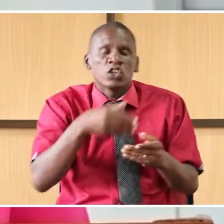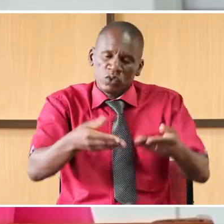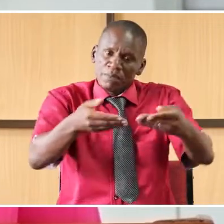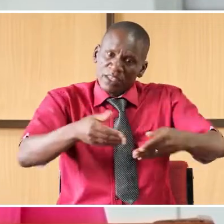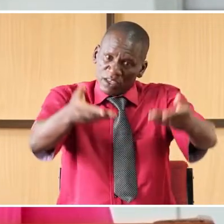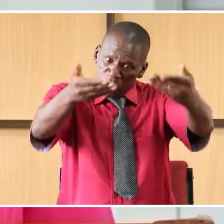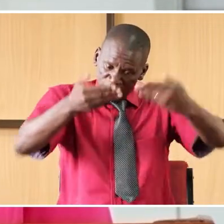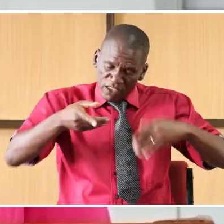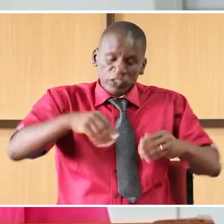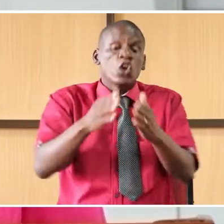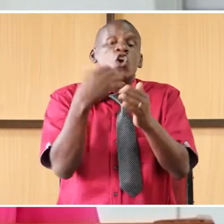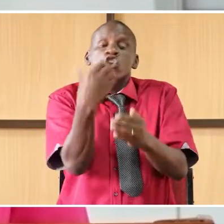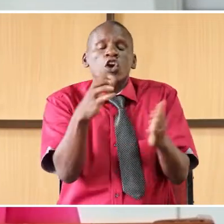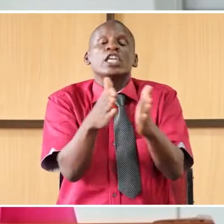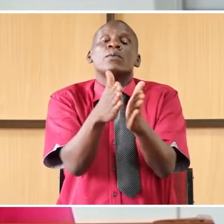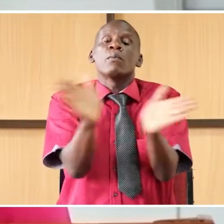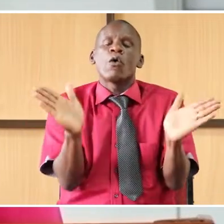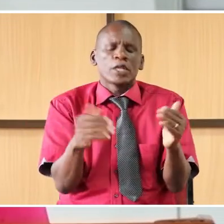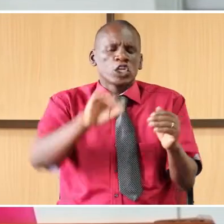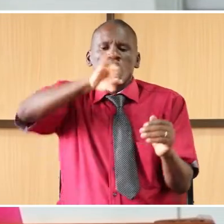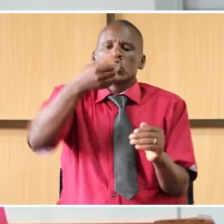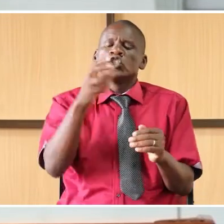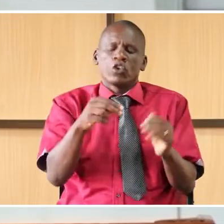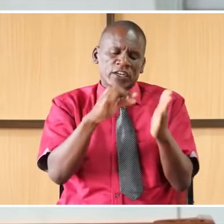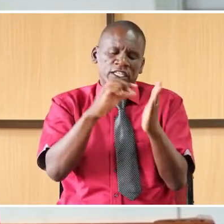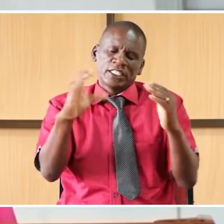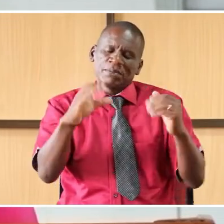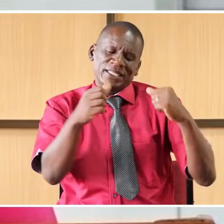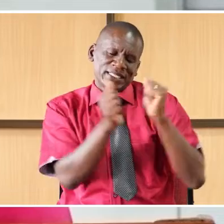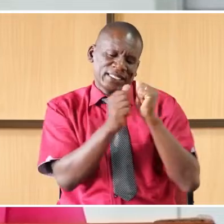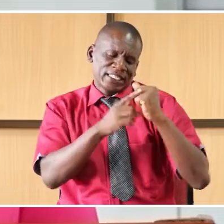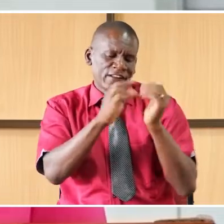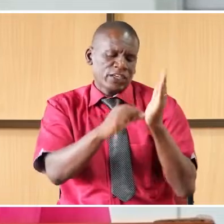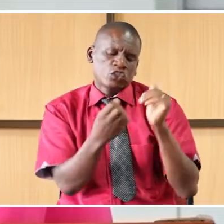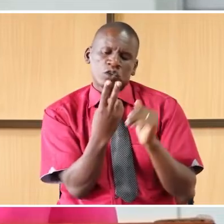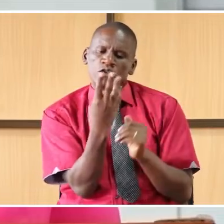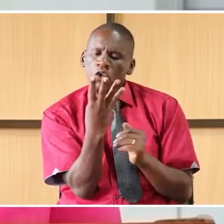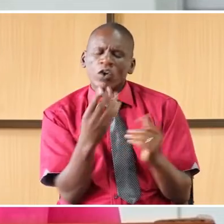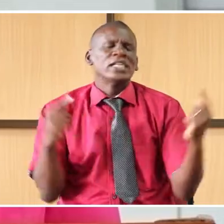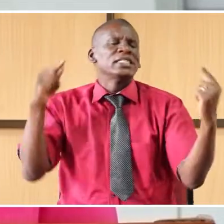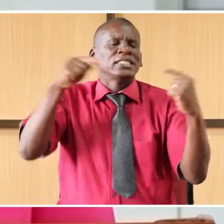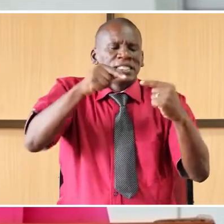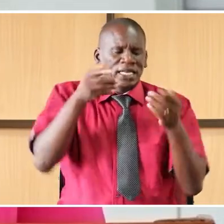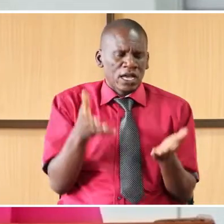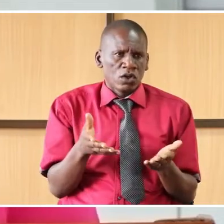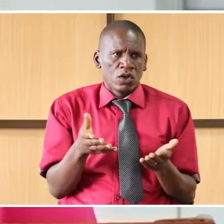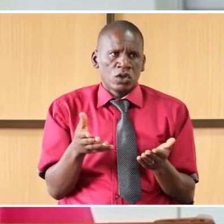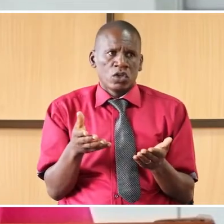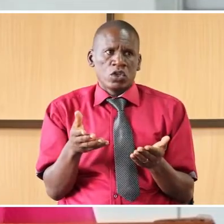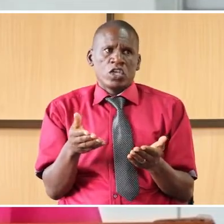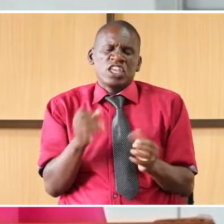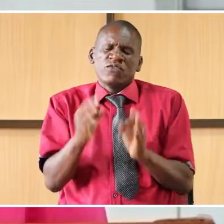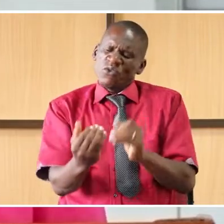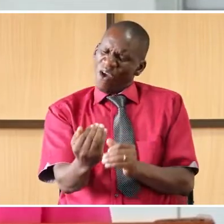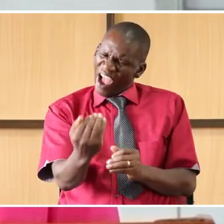Knock and it shall be opened. And he said in John chapter 16, verse 24, up to now, you've not asked anything in my